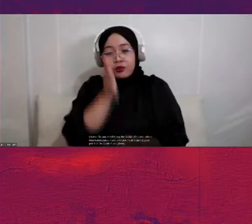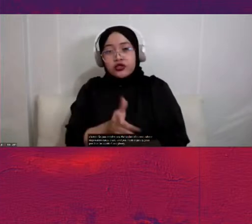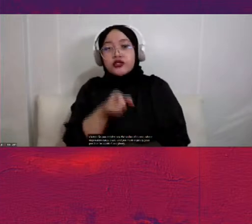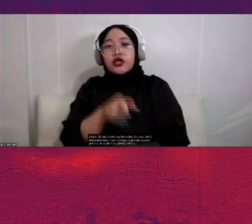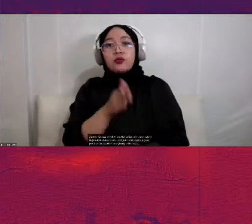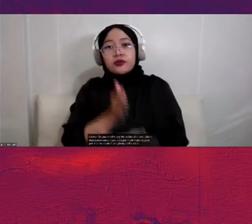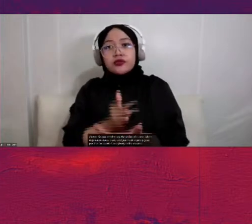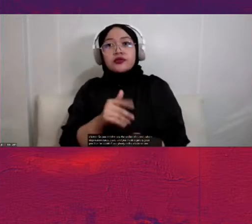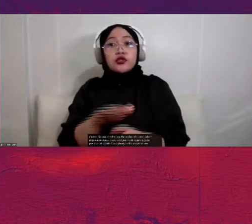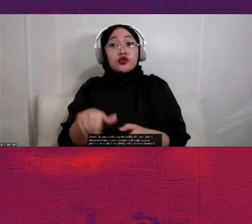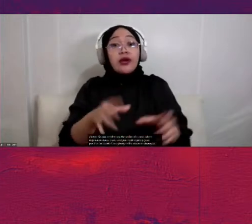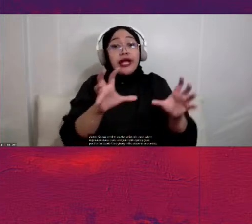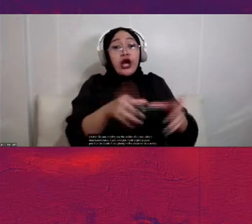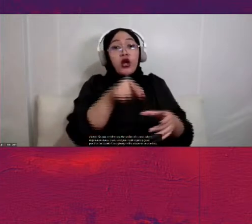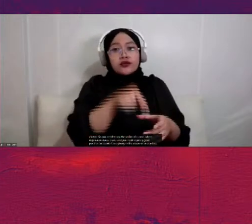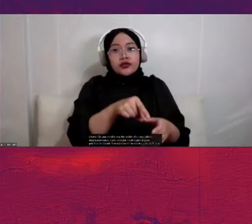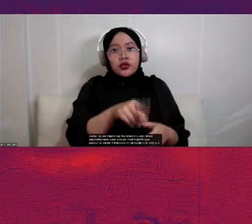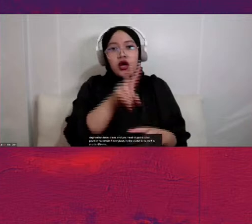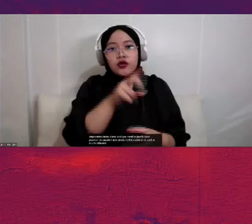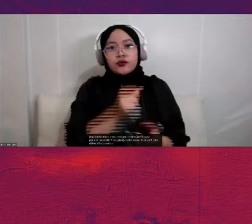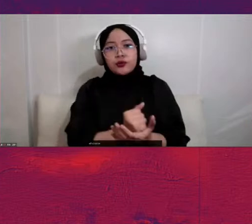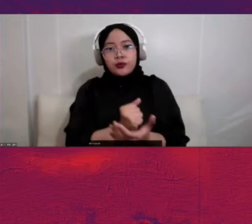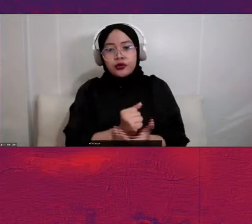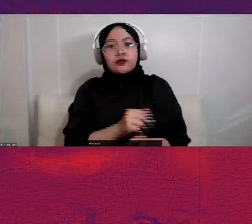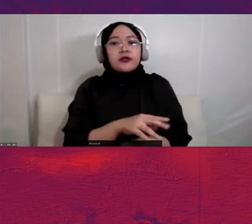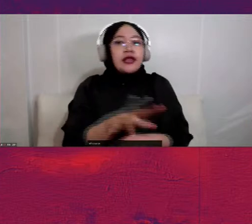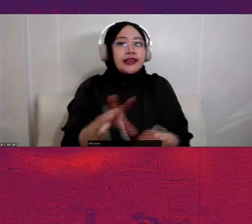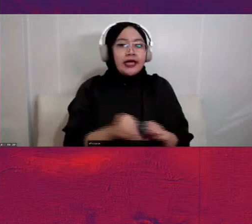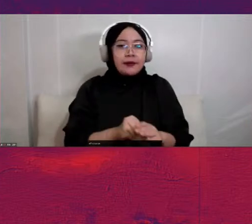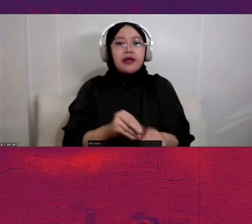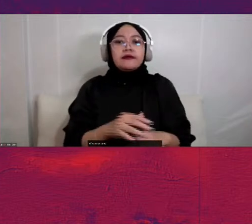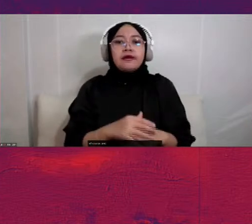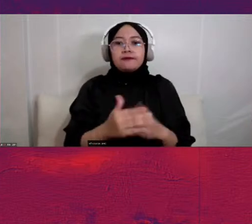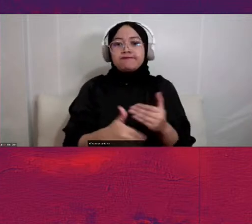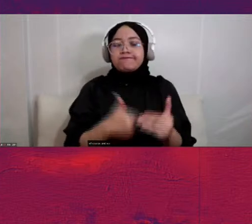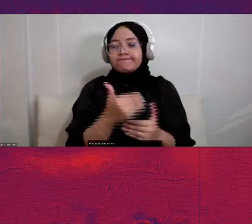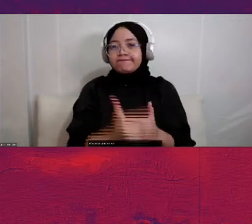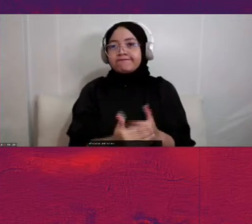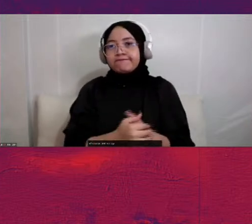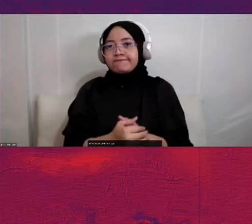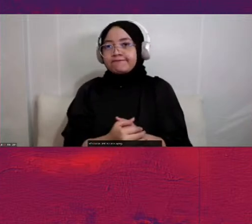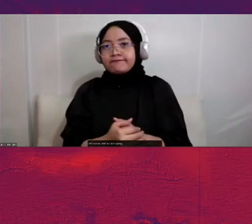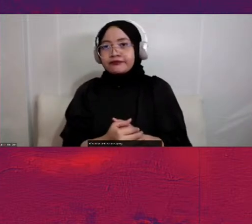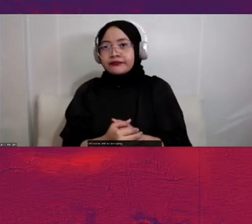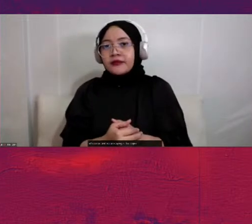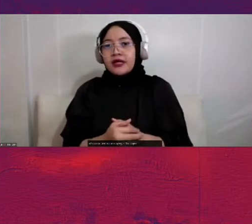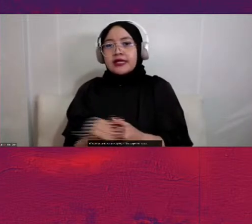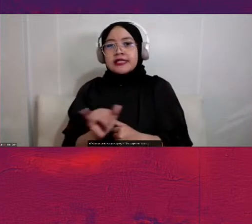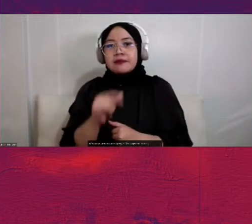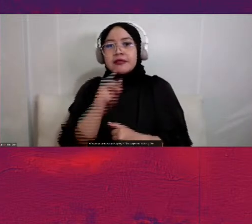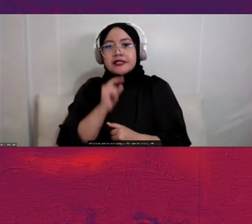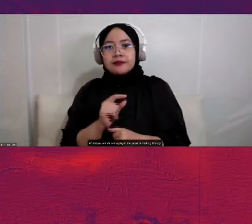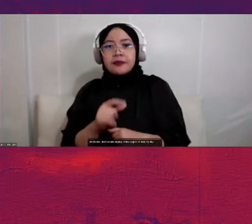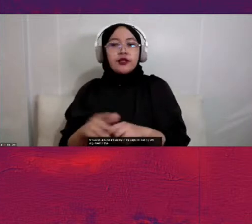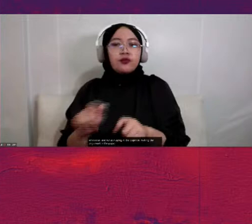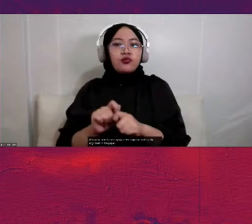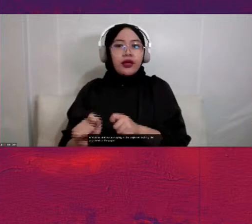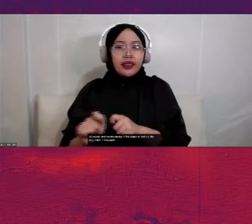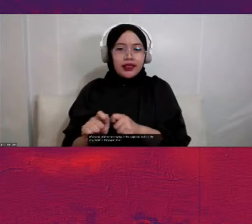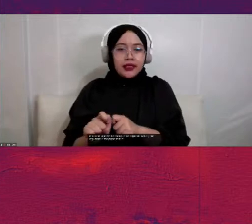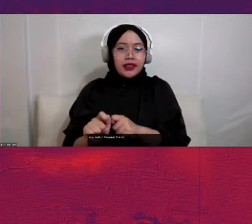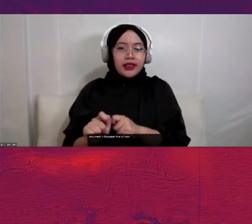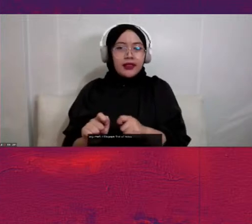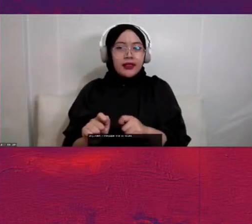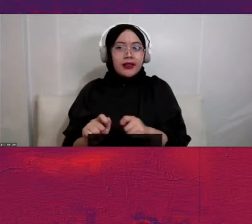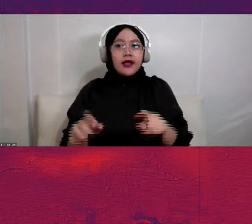everybody in that cluster is deprived or not, if a deprivation occurs. And we are saying in the paper, or making the argument in the paper, that